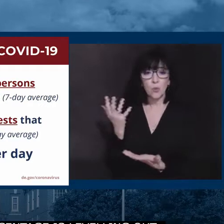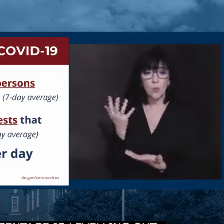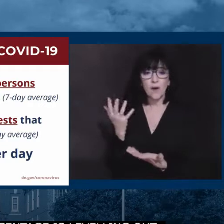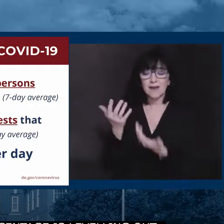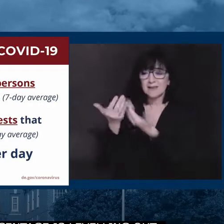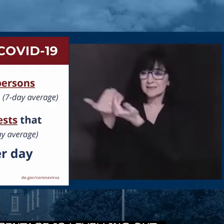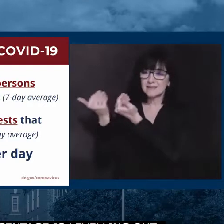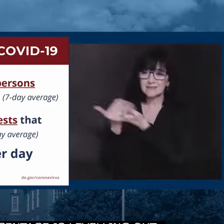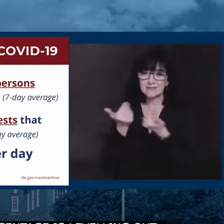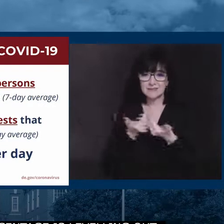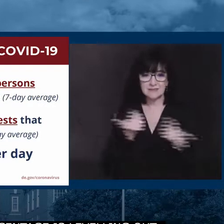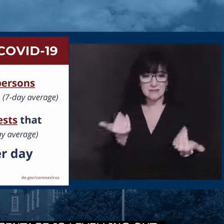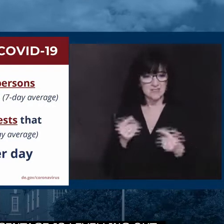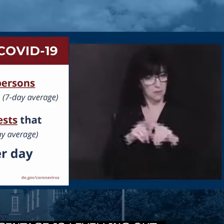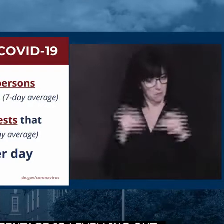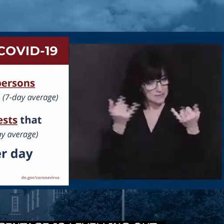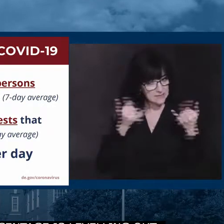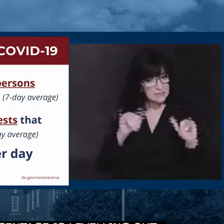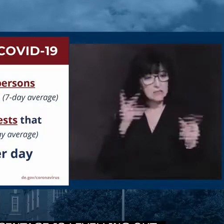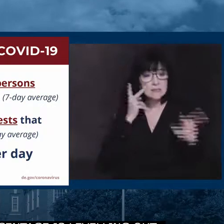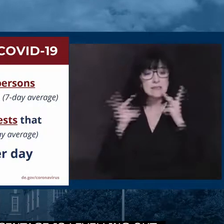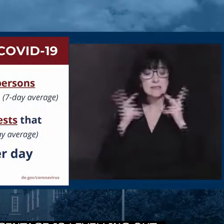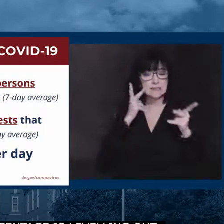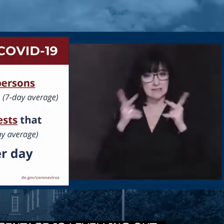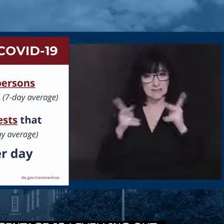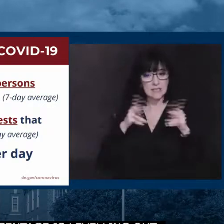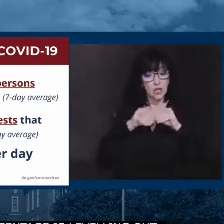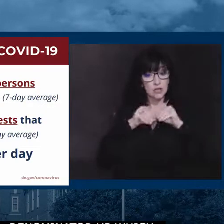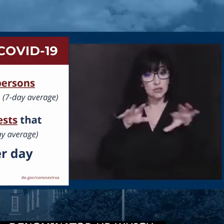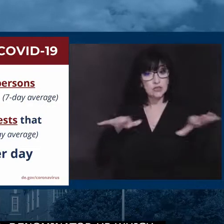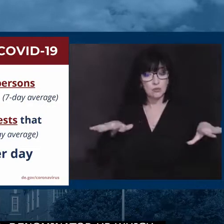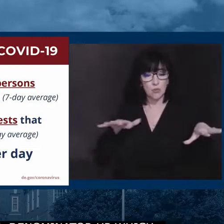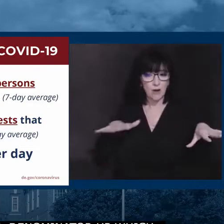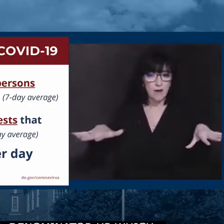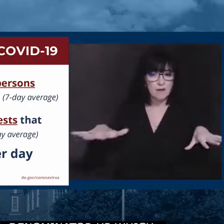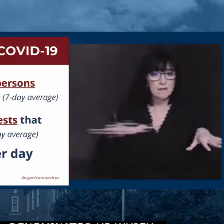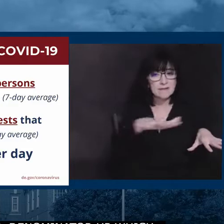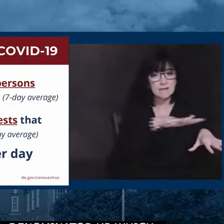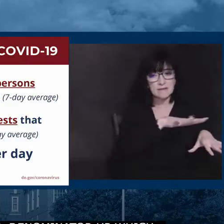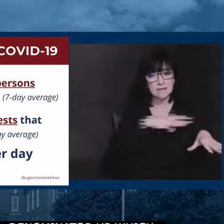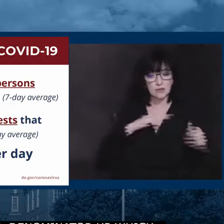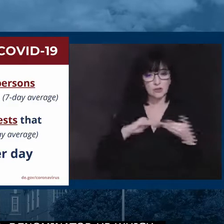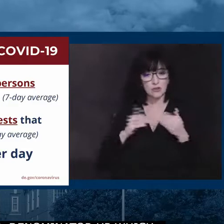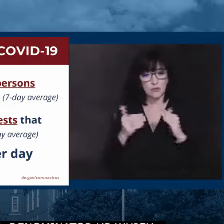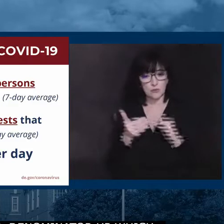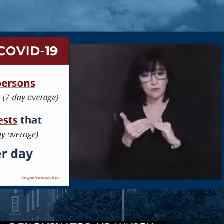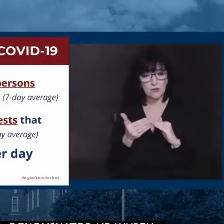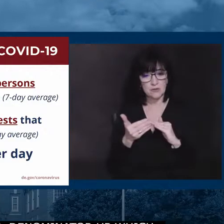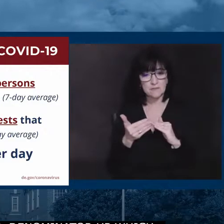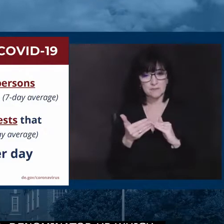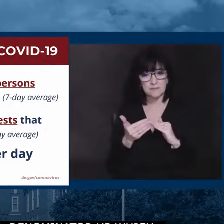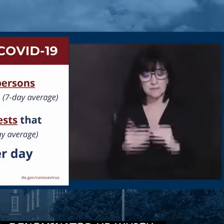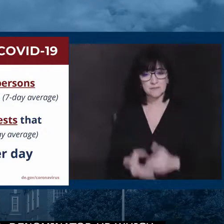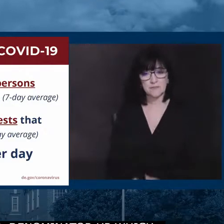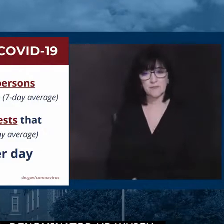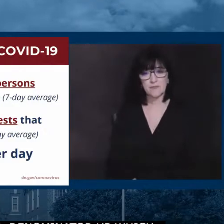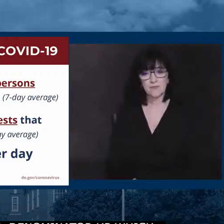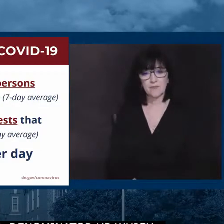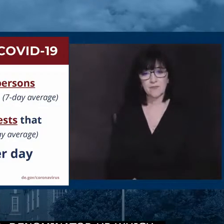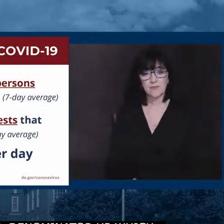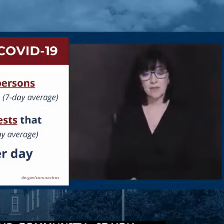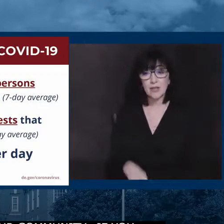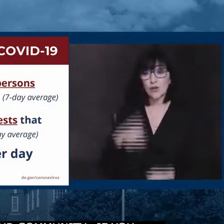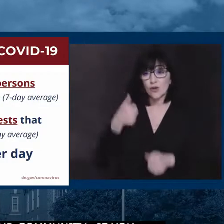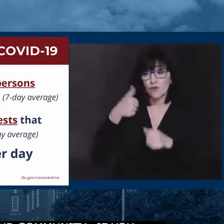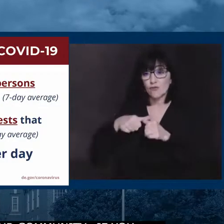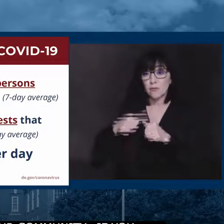our community. And so you'll remember back in the end of the summer where we were concerned about 100 new cases per